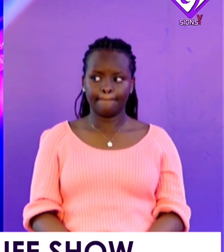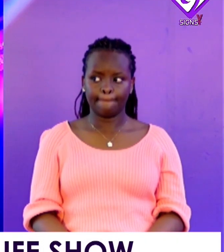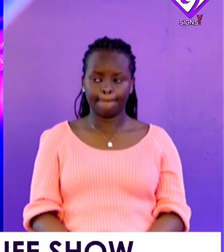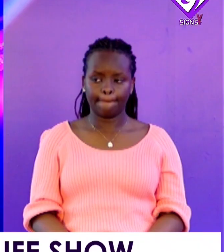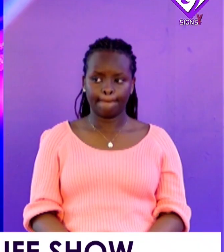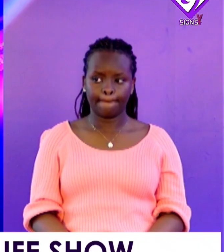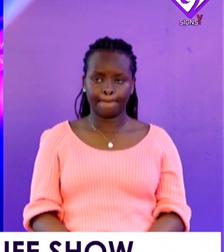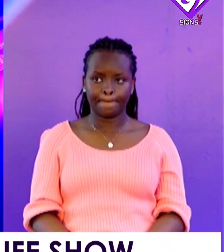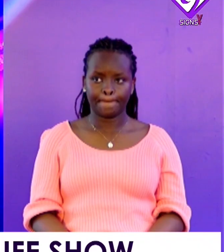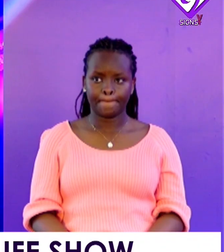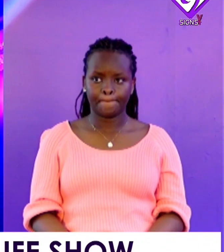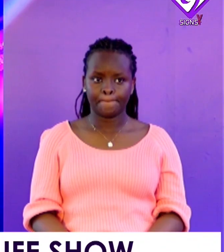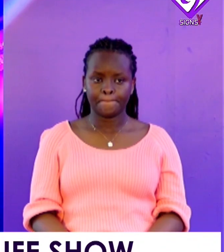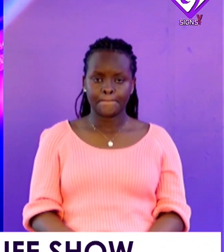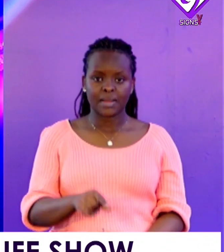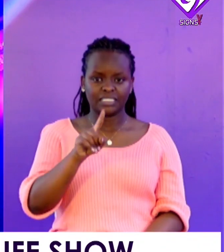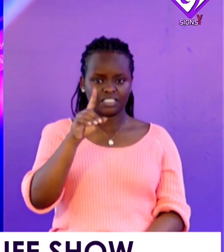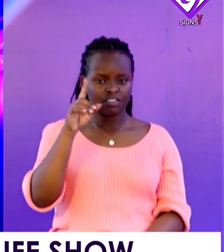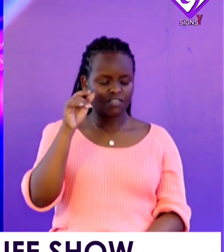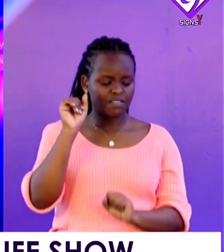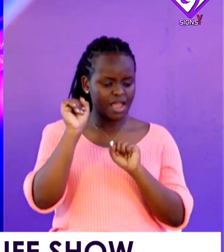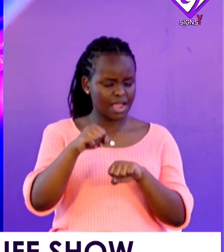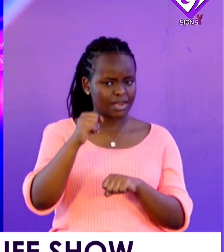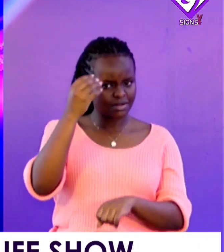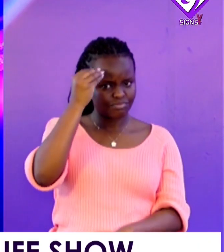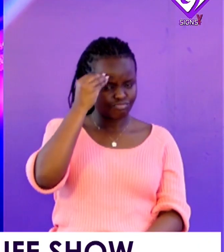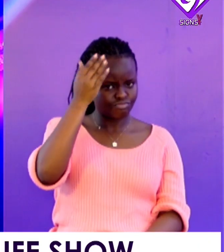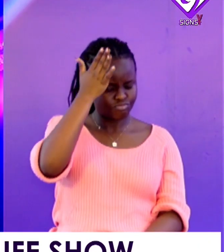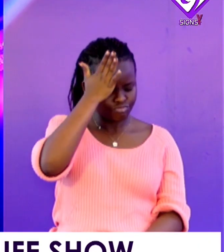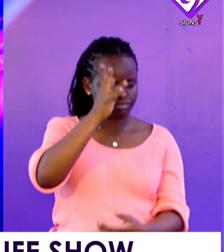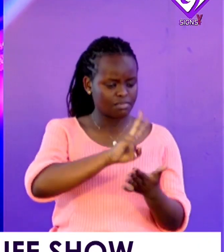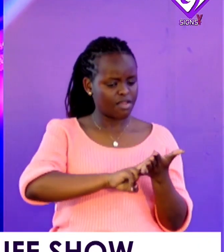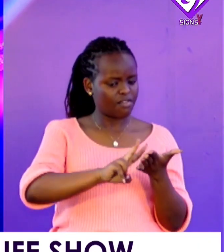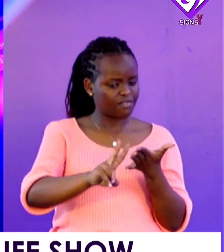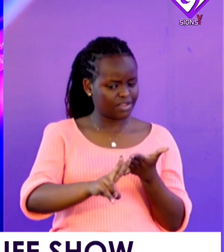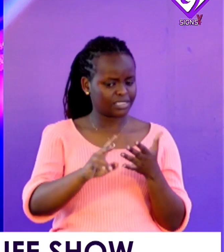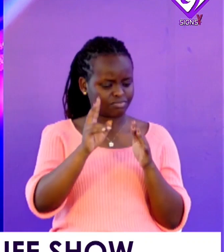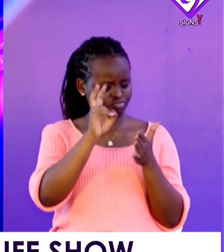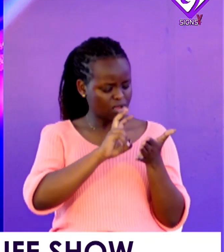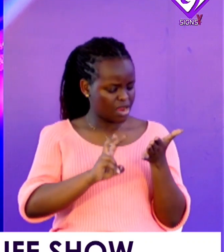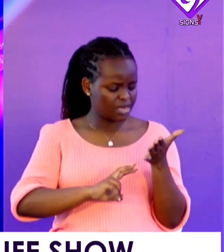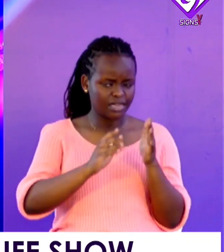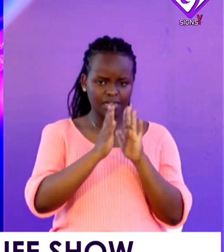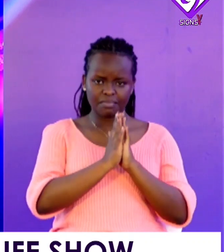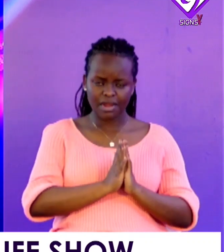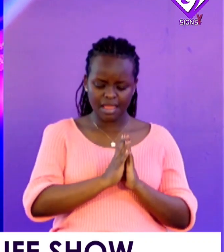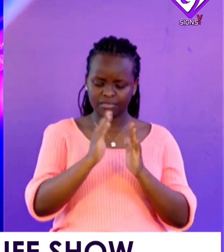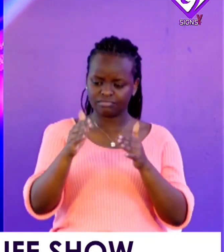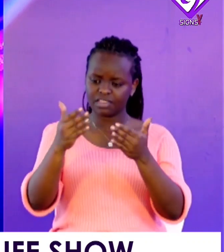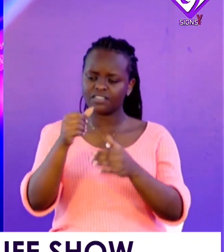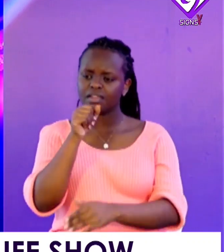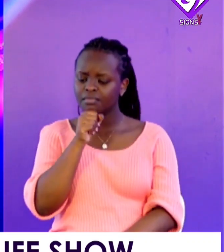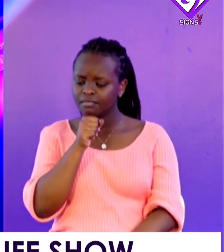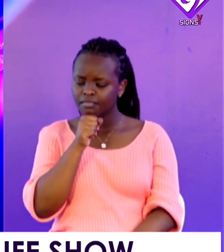to memorize a verse or read prayer. Okay. Or be given a microphone and preach,